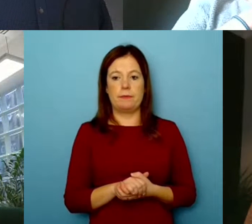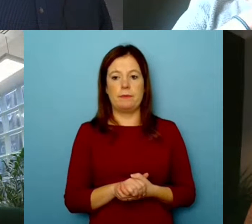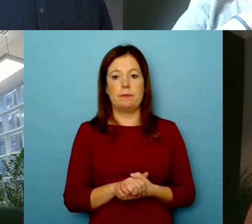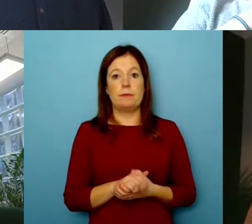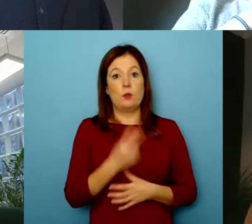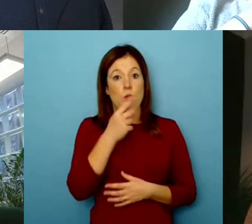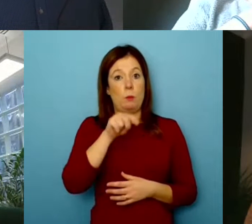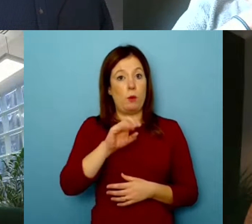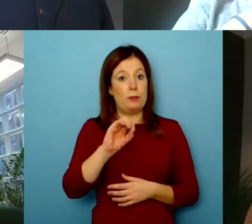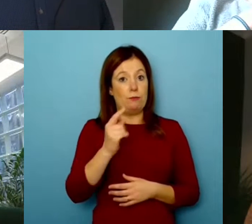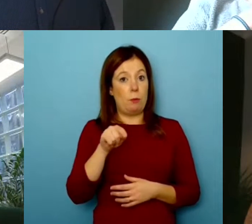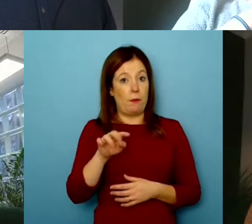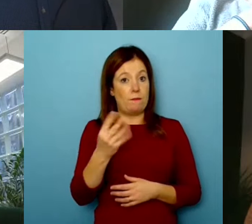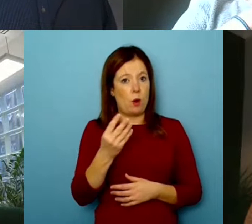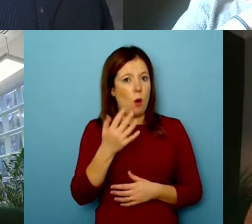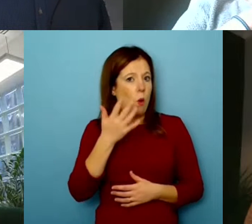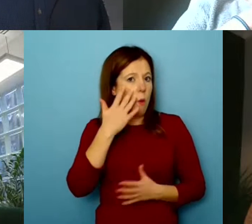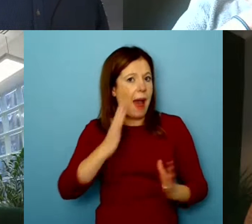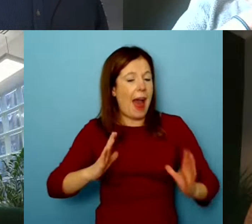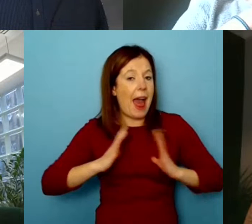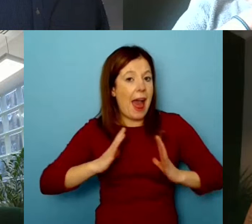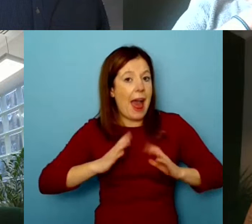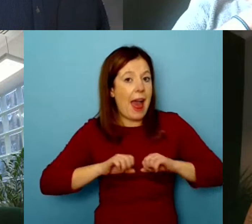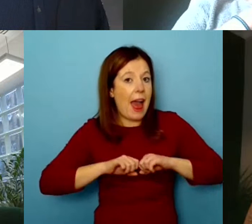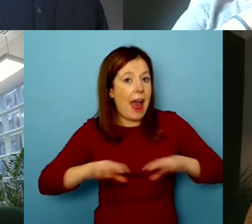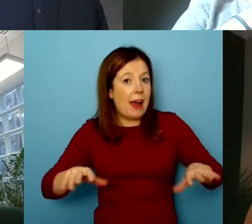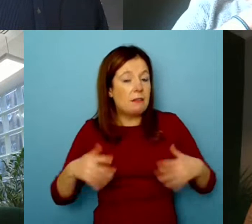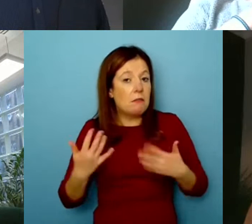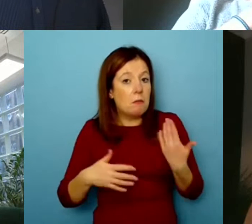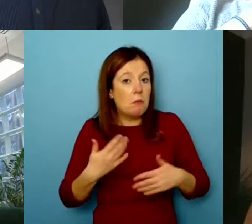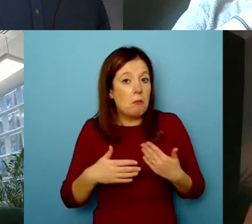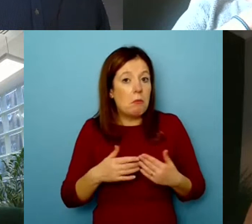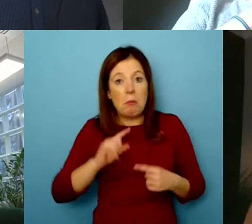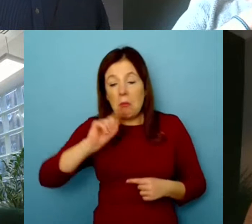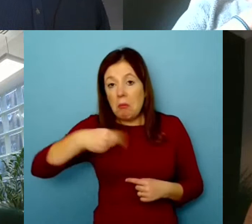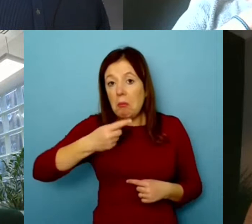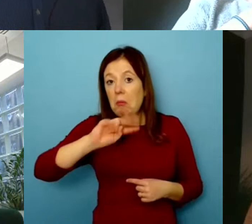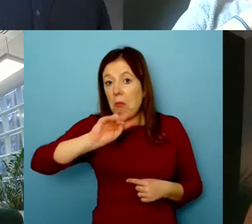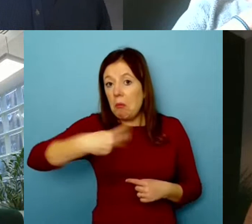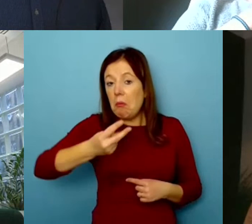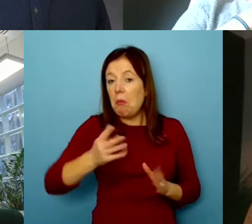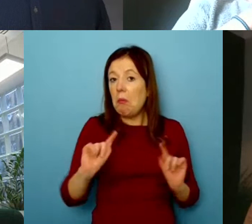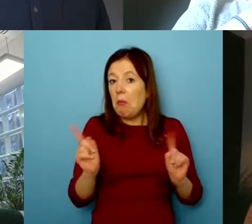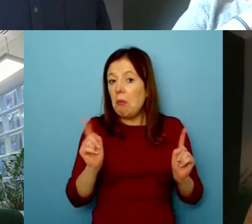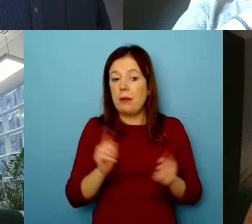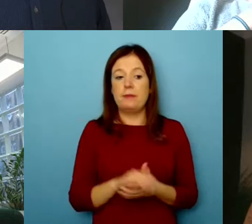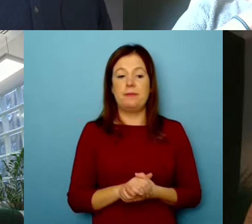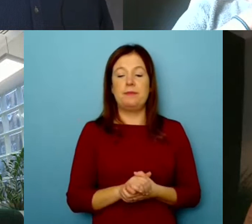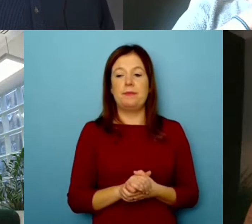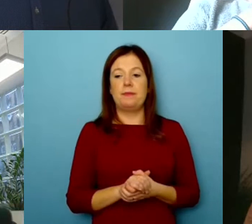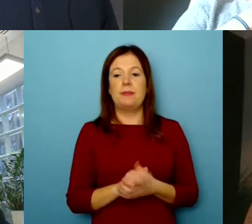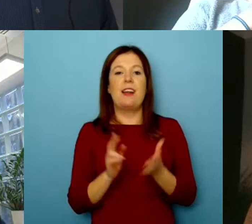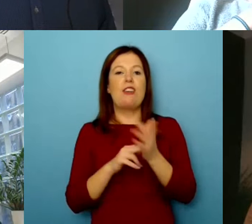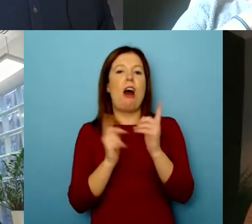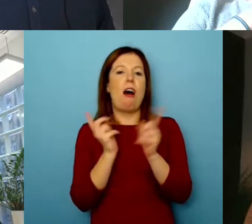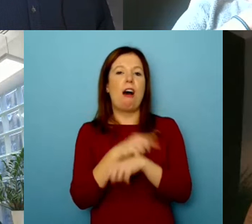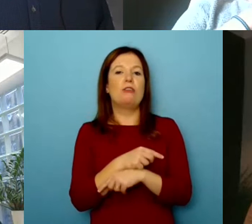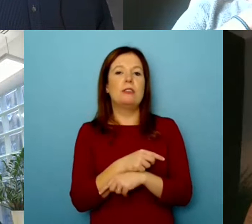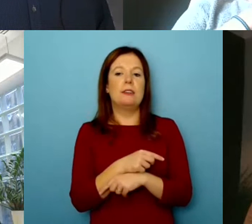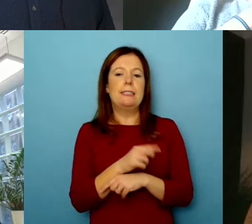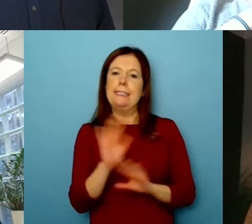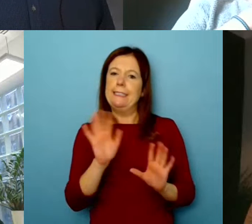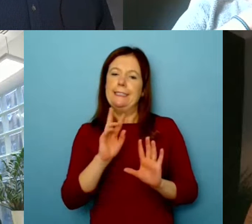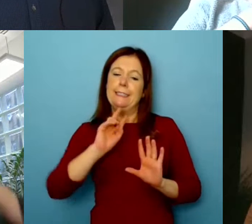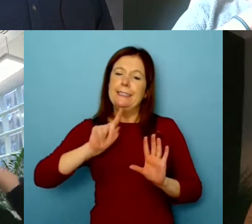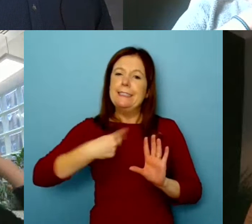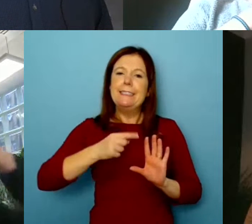going to be completed until when? When we'll likely see that into products? Is it maybe 1 to 2 years' time? Do you expect? I think we're probably looking at more than that.